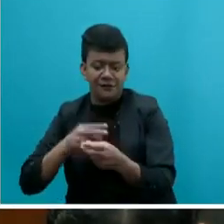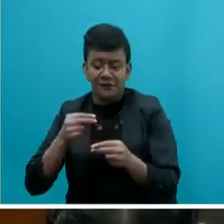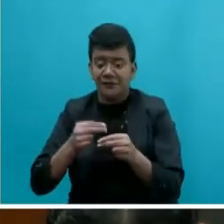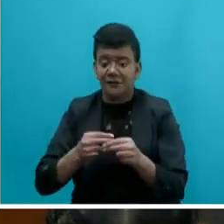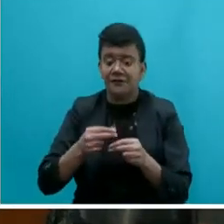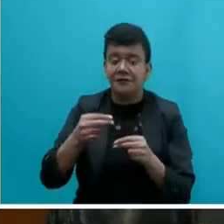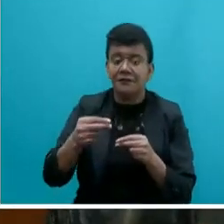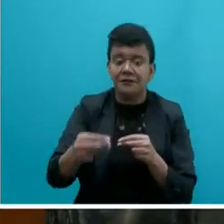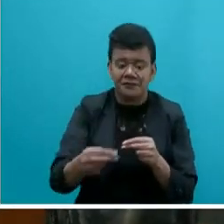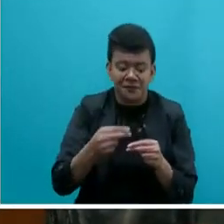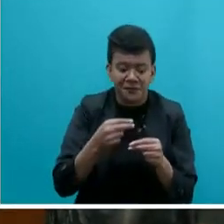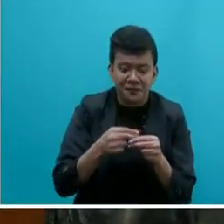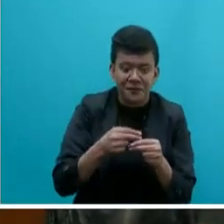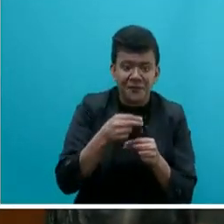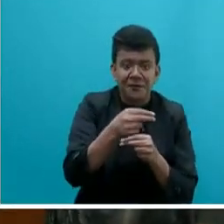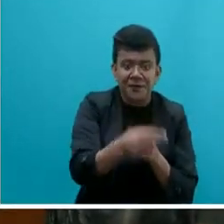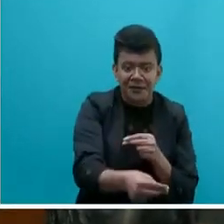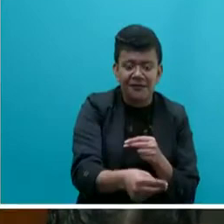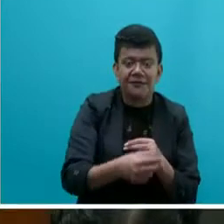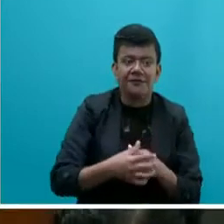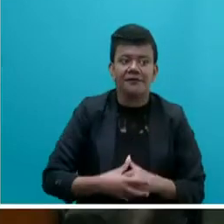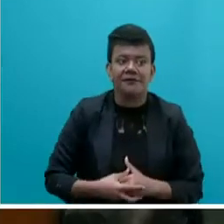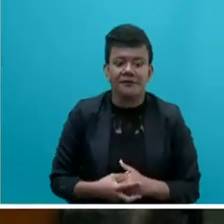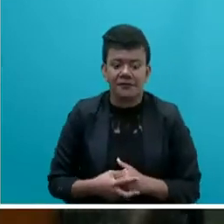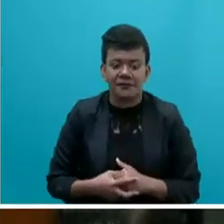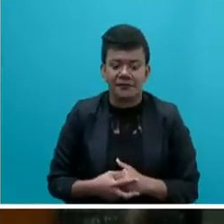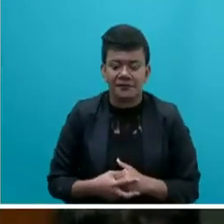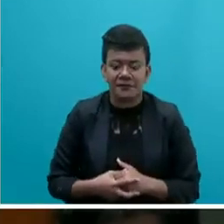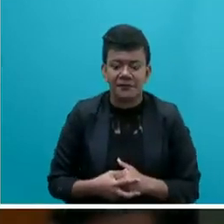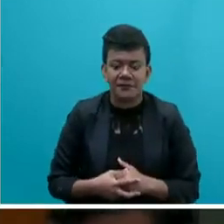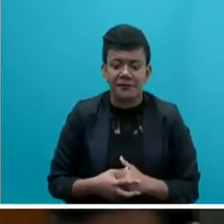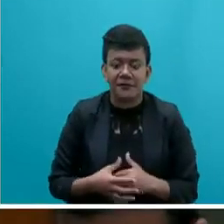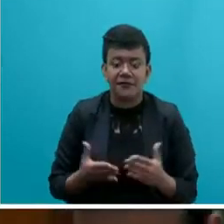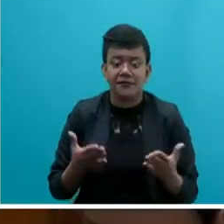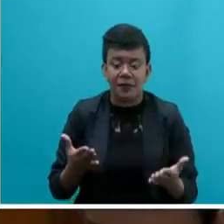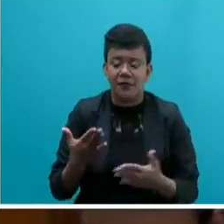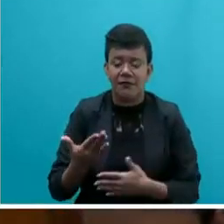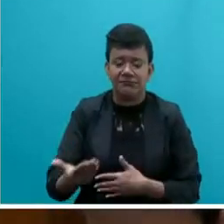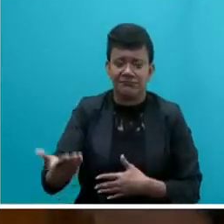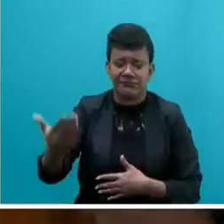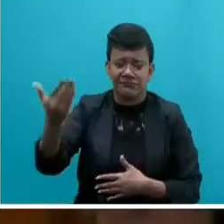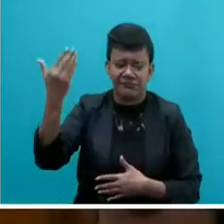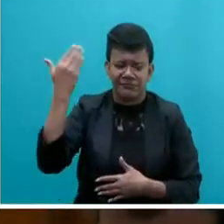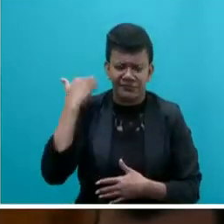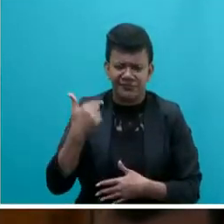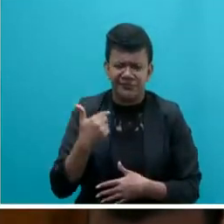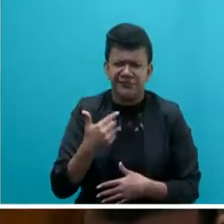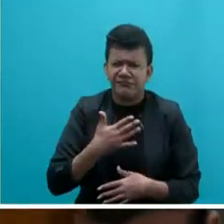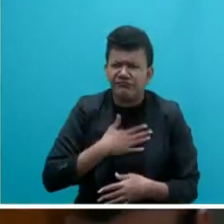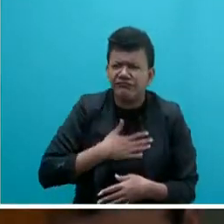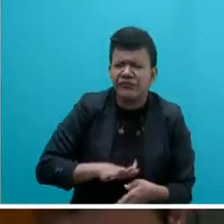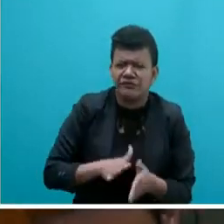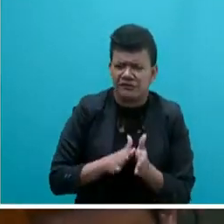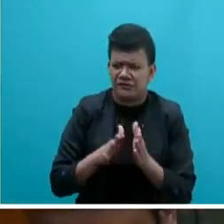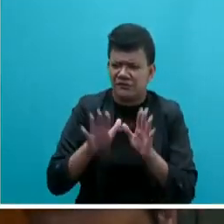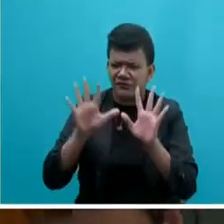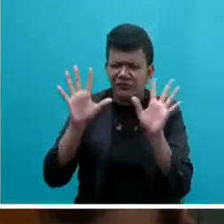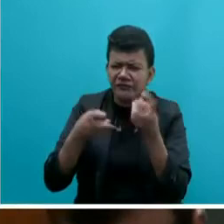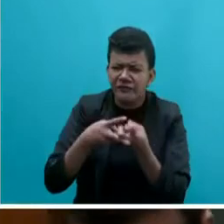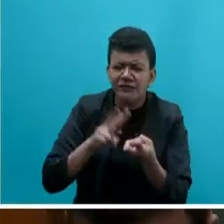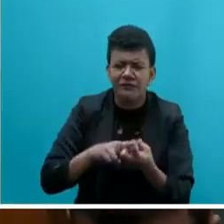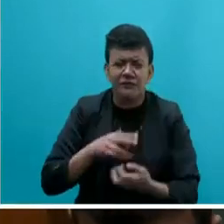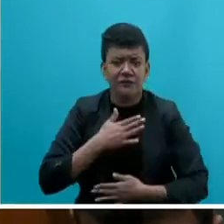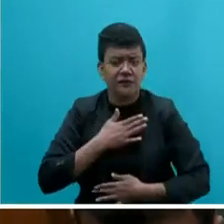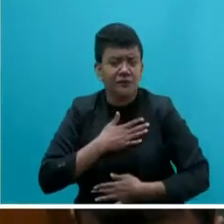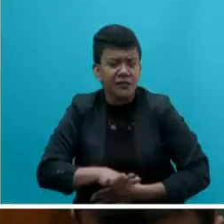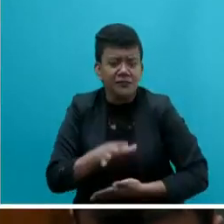wild and backyard fruit trees. Over the years, the demand for fruit trees, seedlings, have escalated as Fijians are becoming more